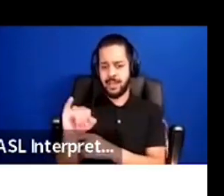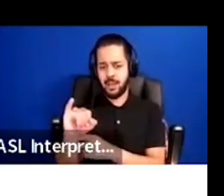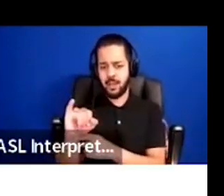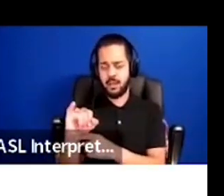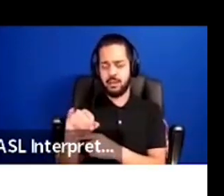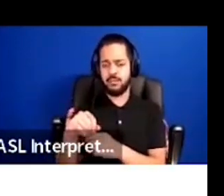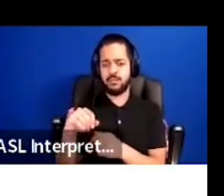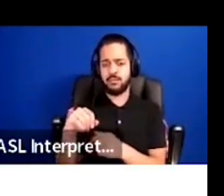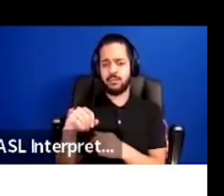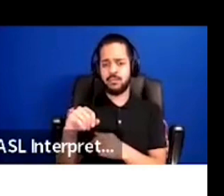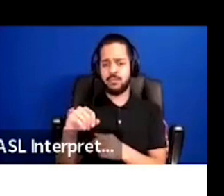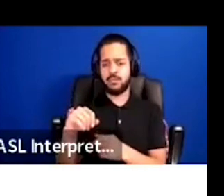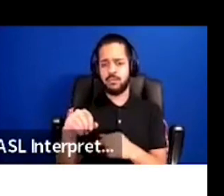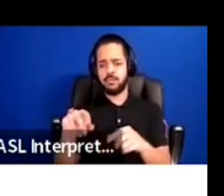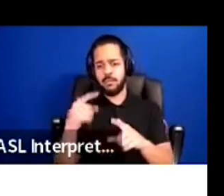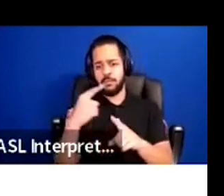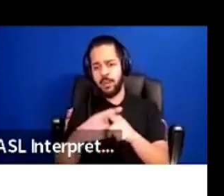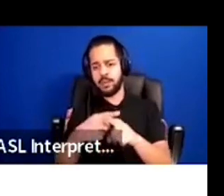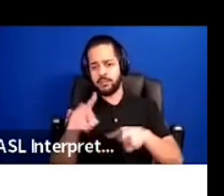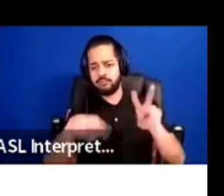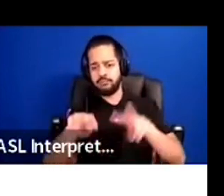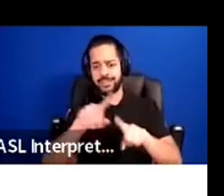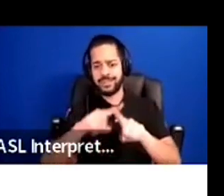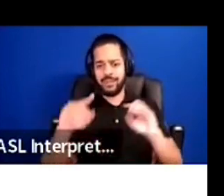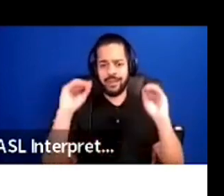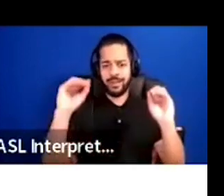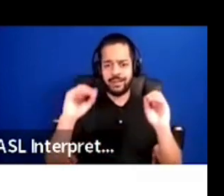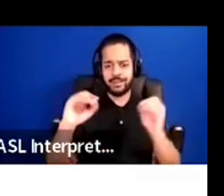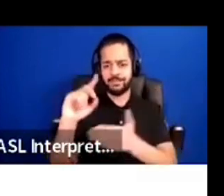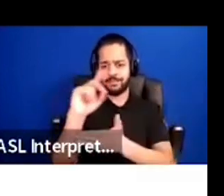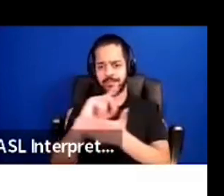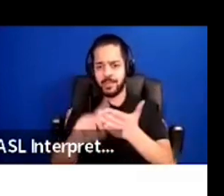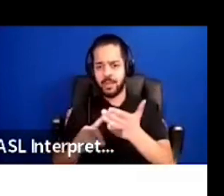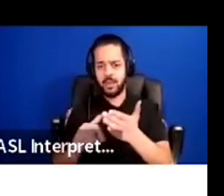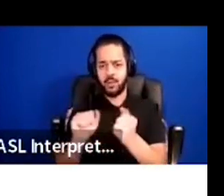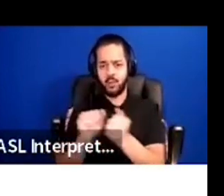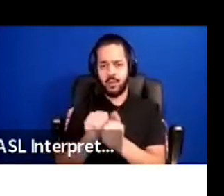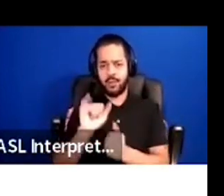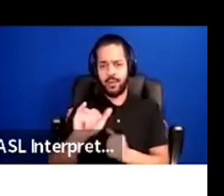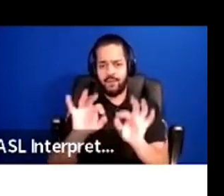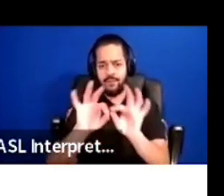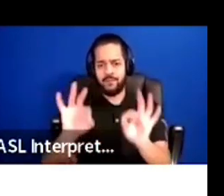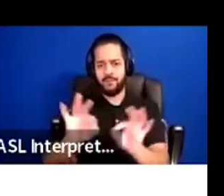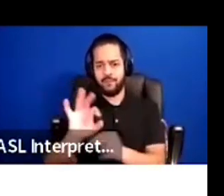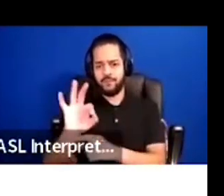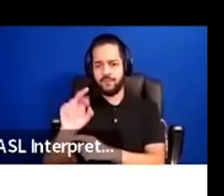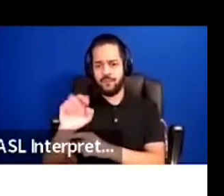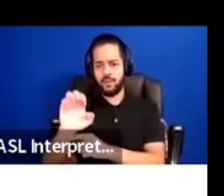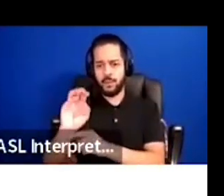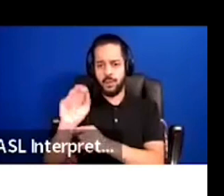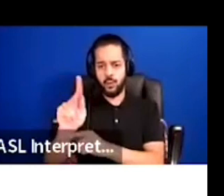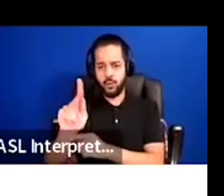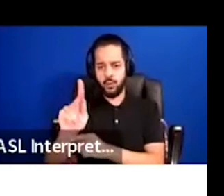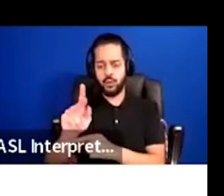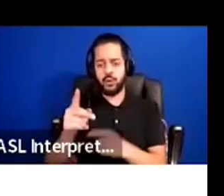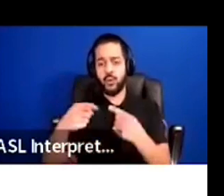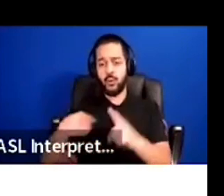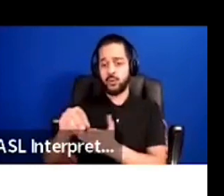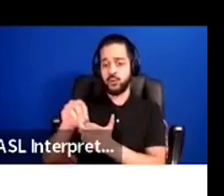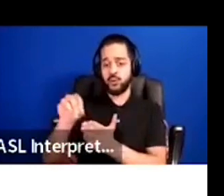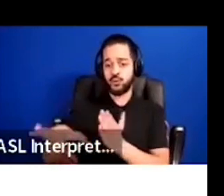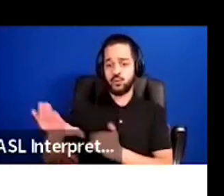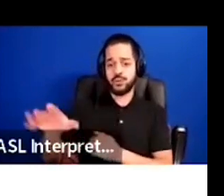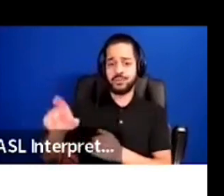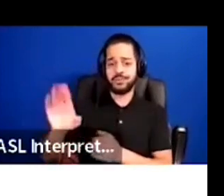then just looking at different lessons designed with the UDL framework. As those students' needs increase going along the